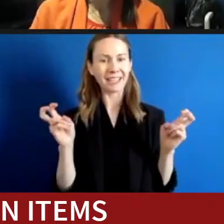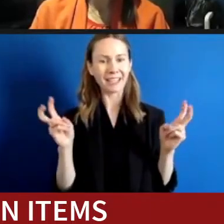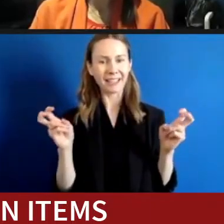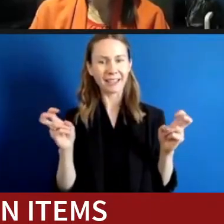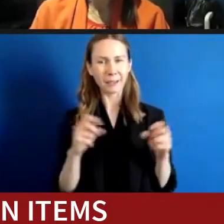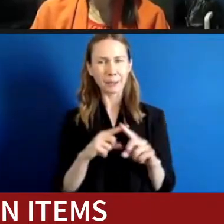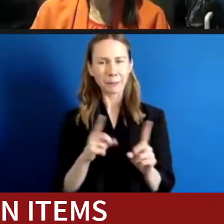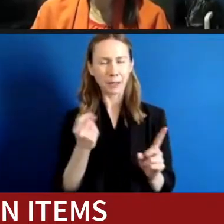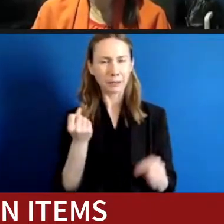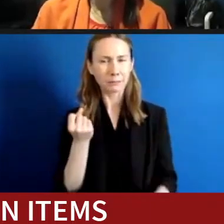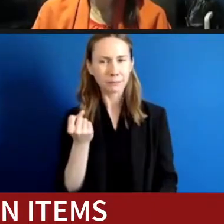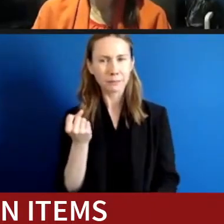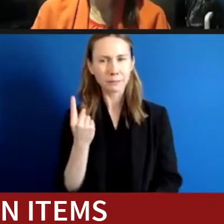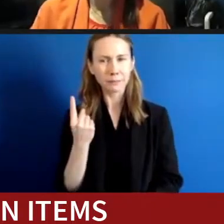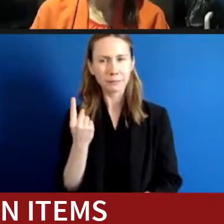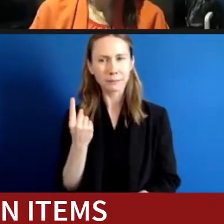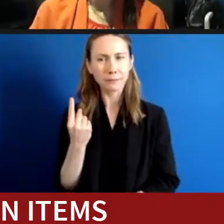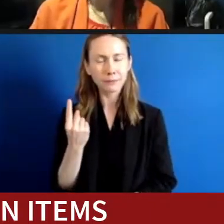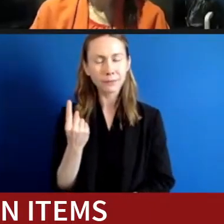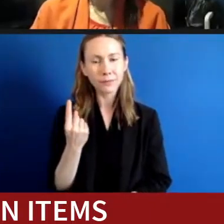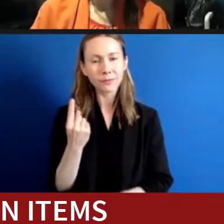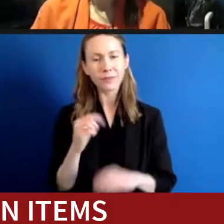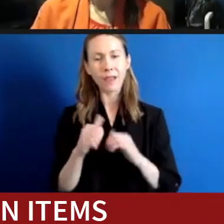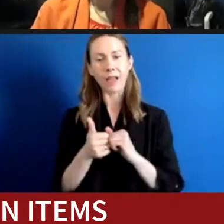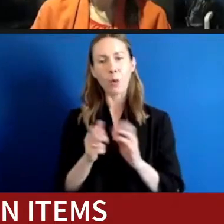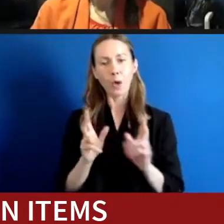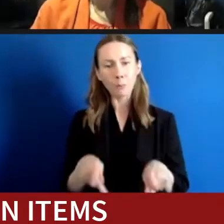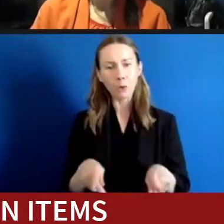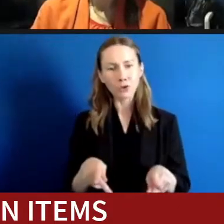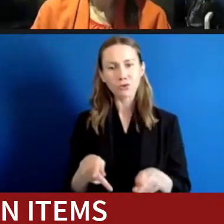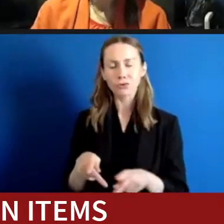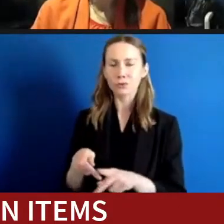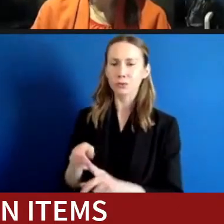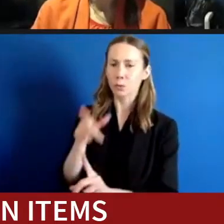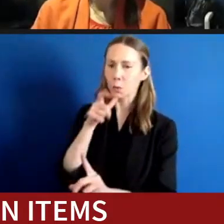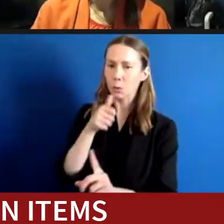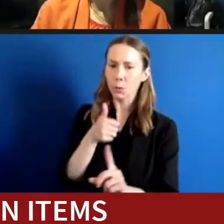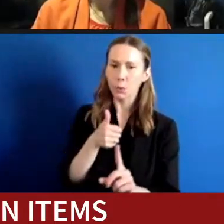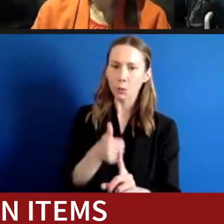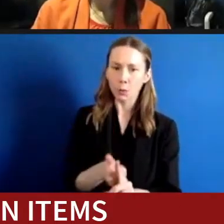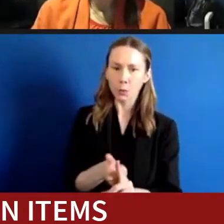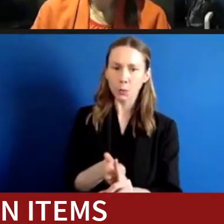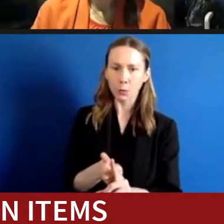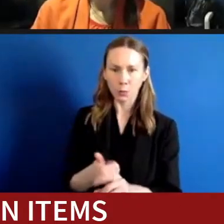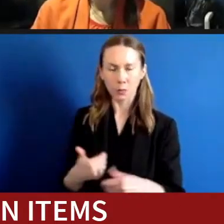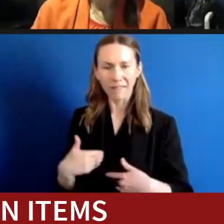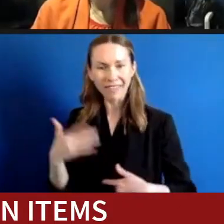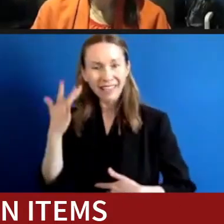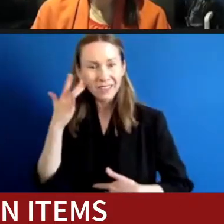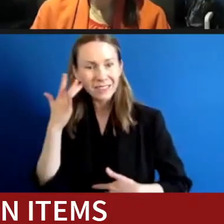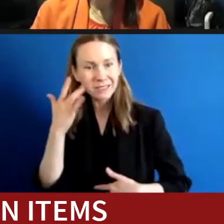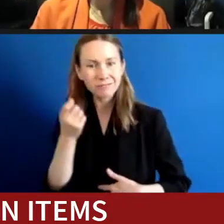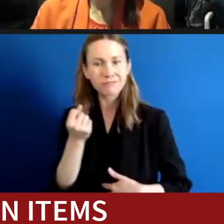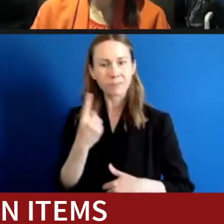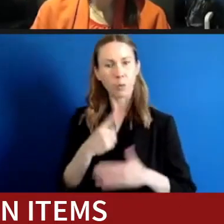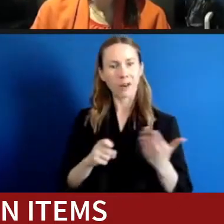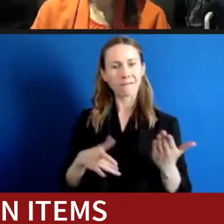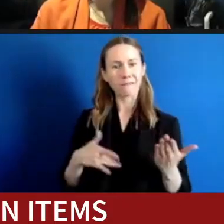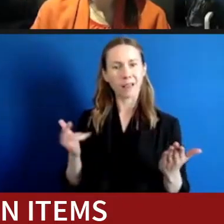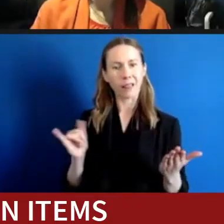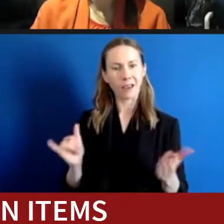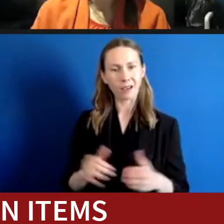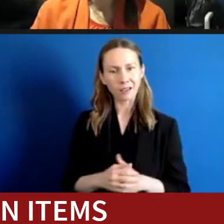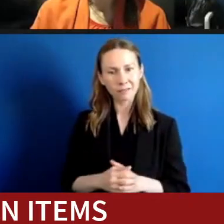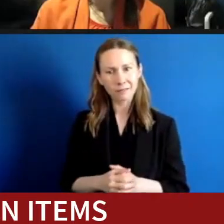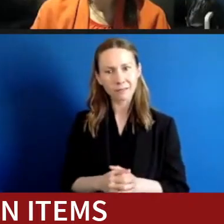how a person that has the illness can feel like. But